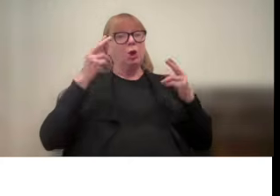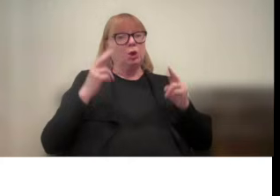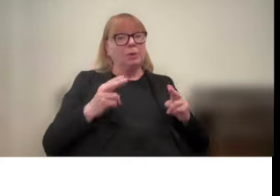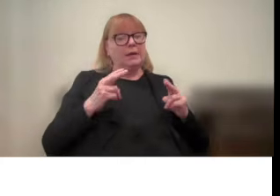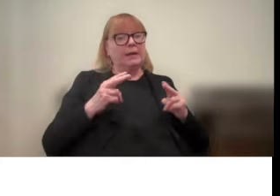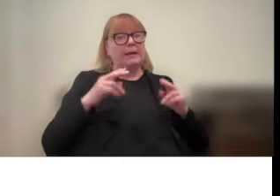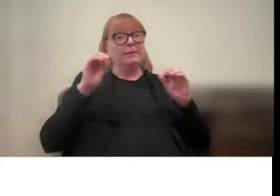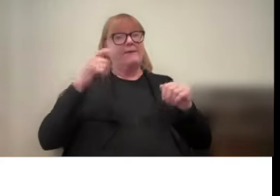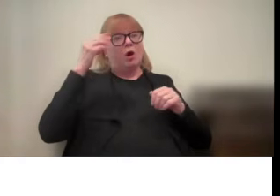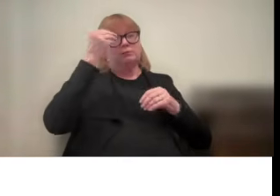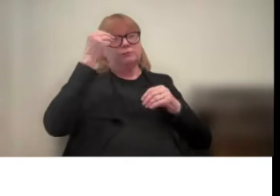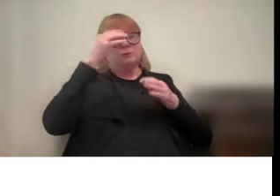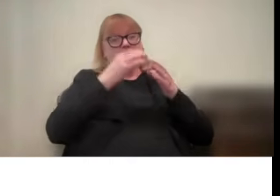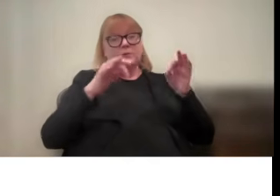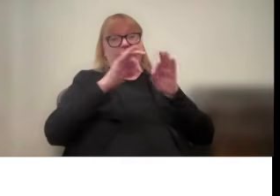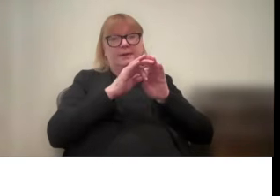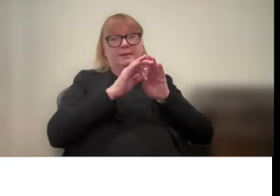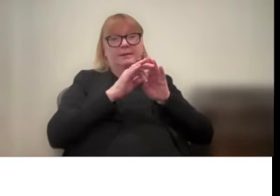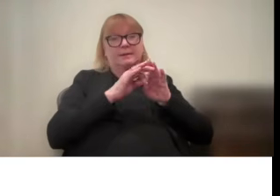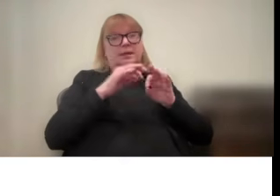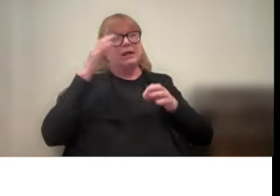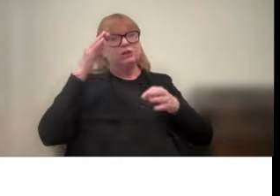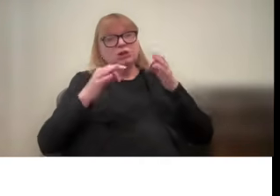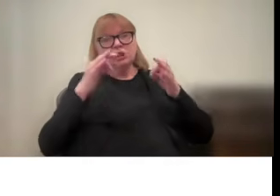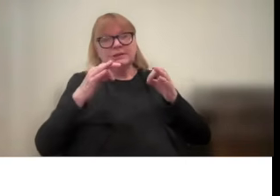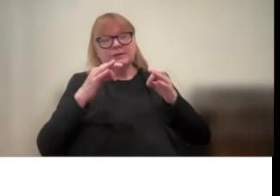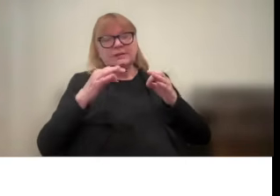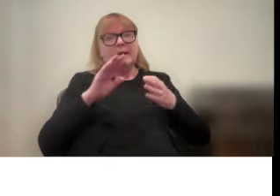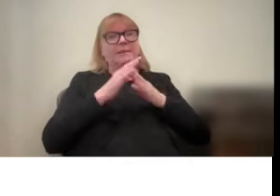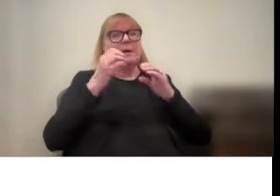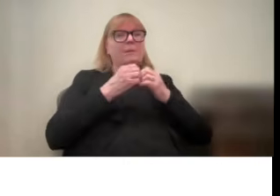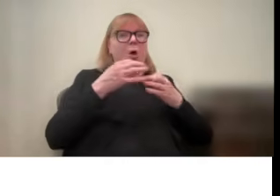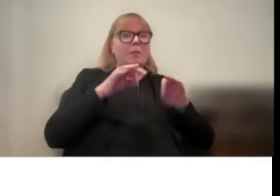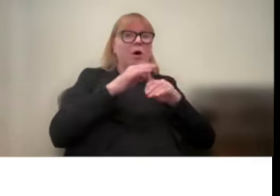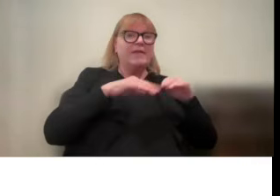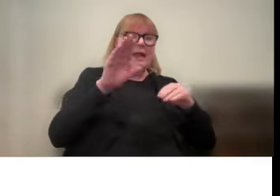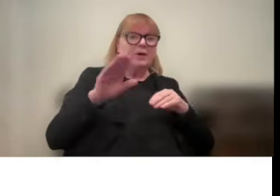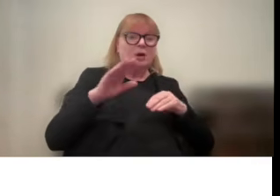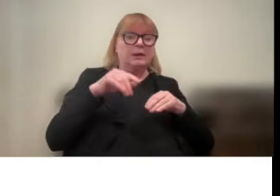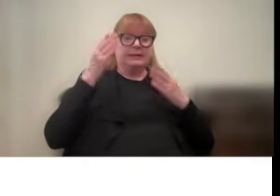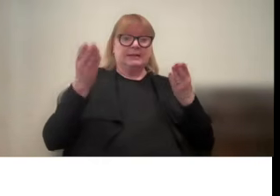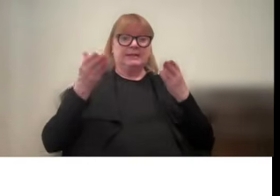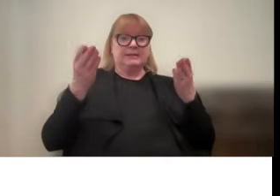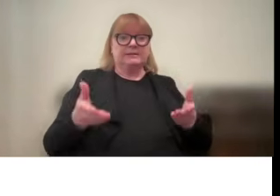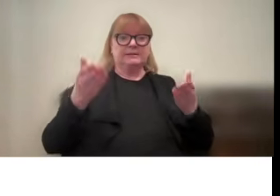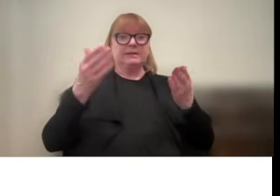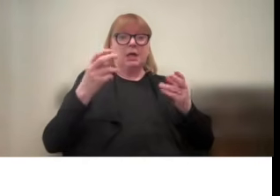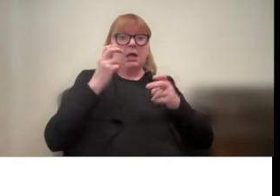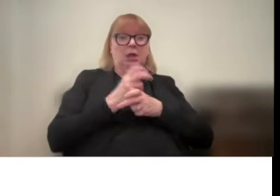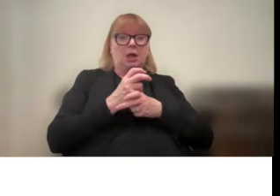for critical thinking, empathy, and justice becomes more important than ever. So here are some concrete ways to put